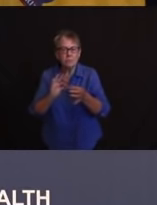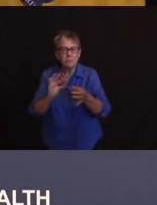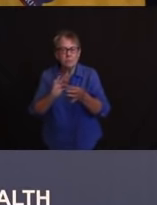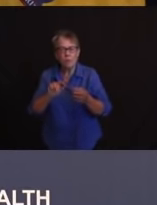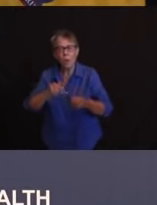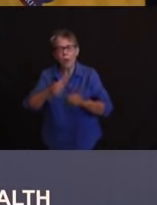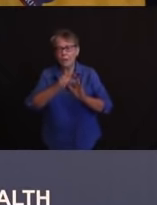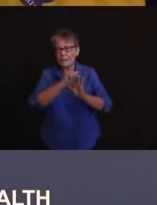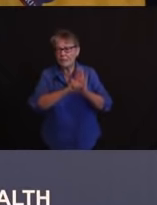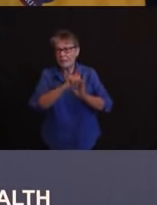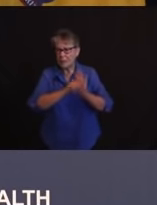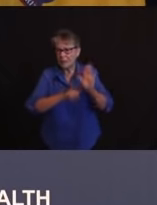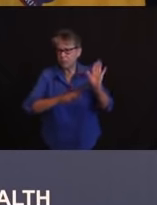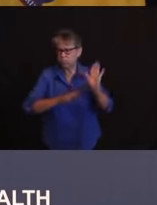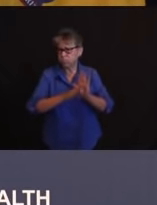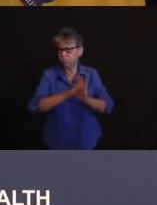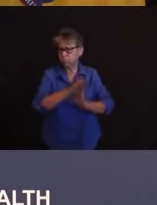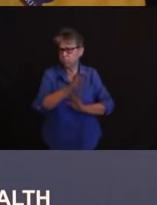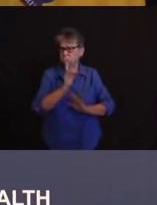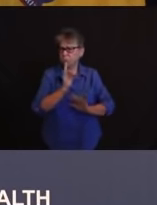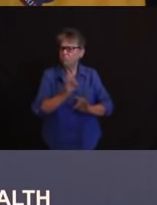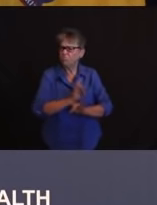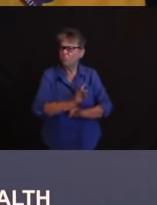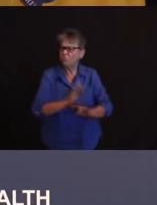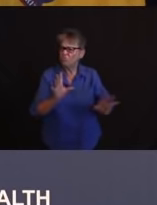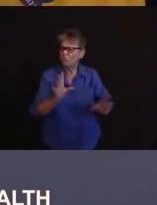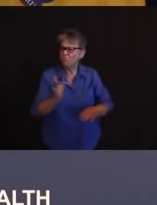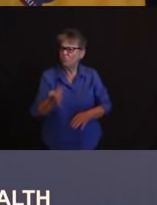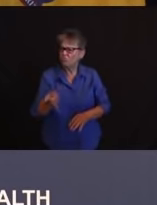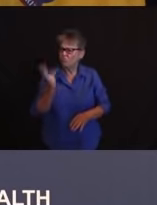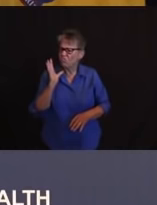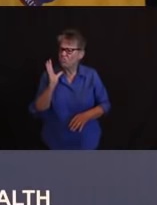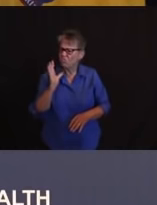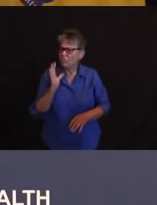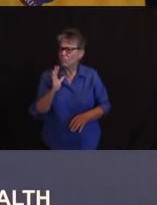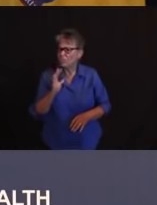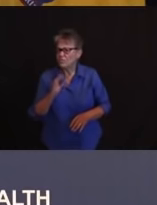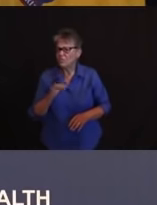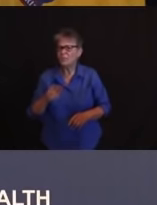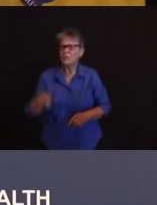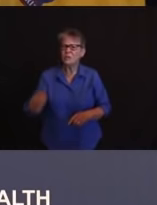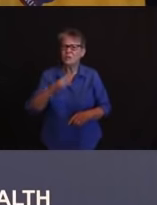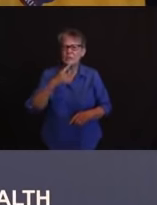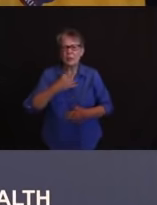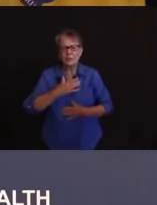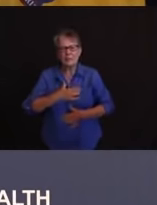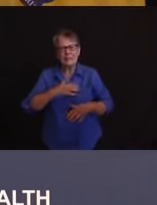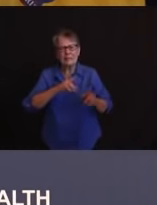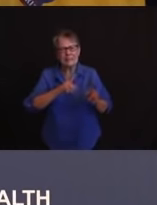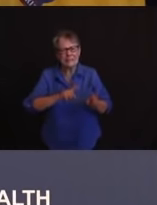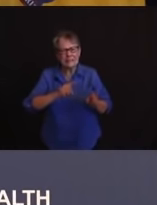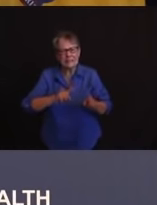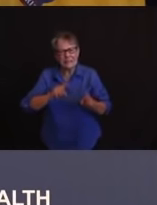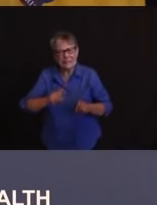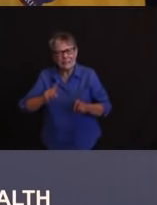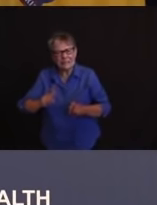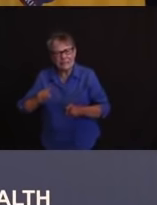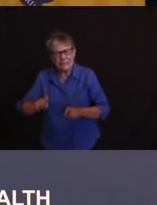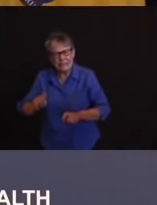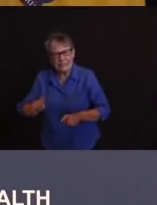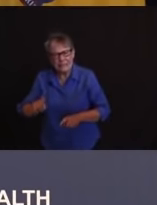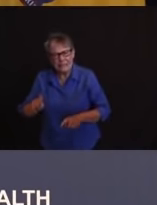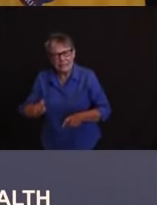you made sort of a plea to get tested, and you spoke with the commissioner, who needs no introduction, about the people who should be thinking about this.